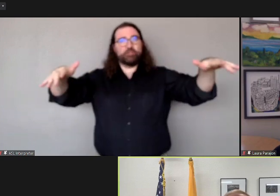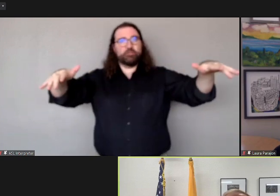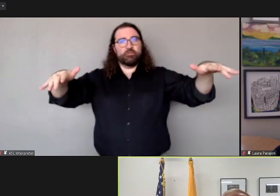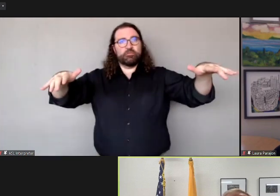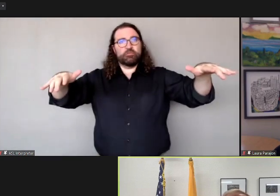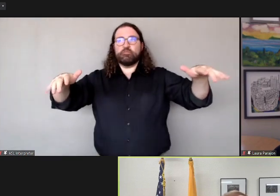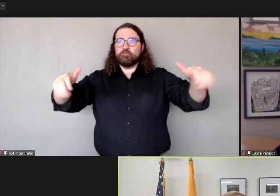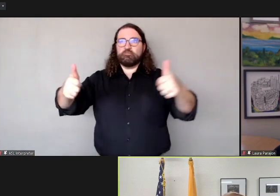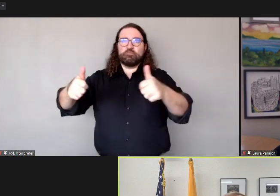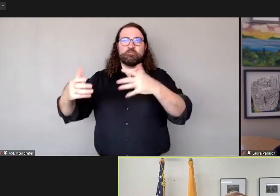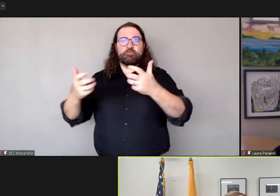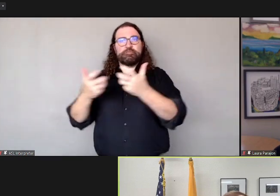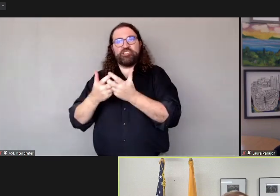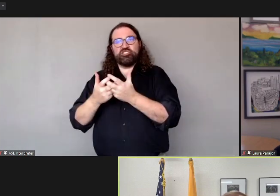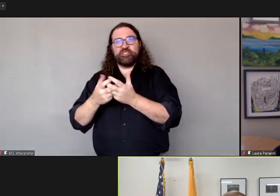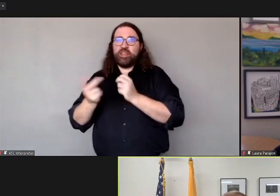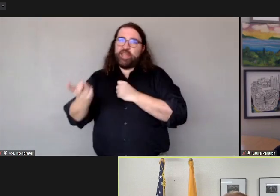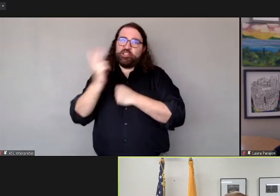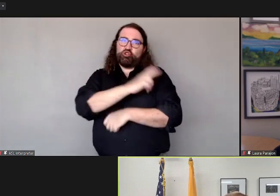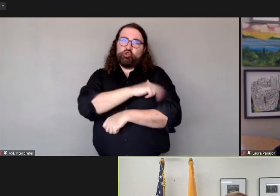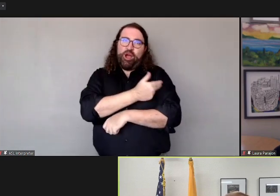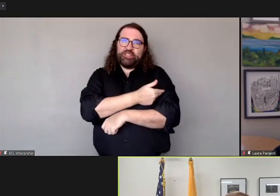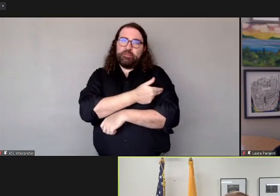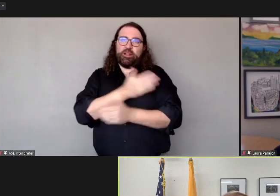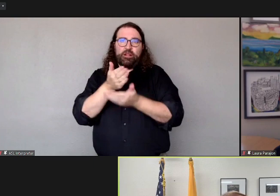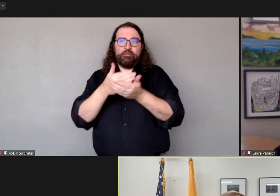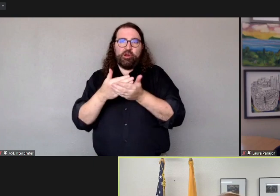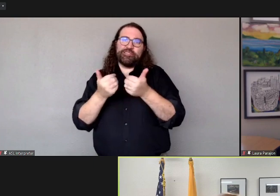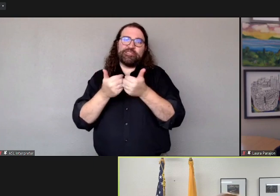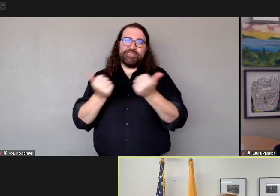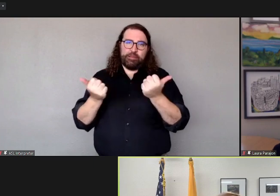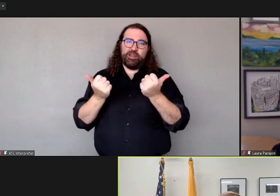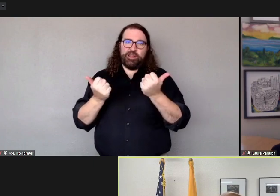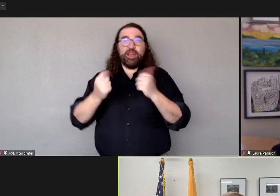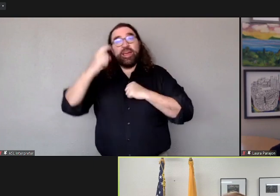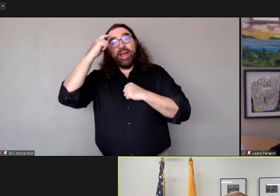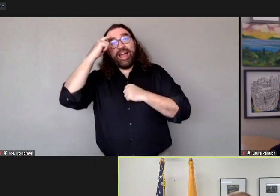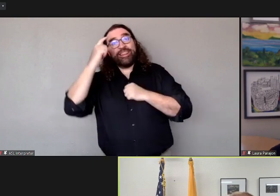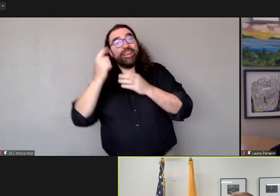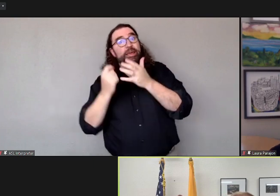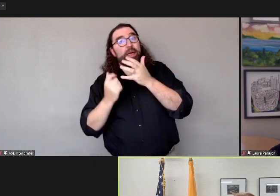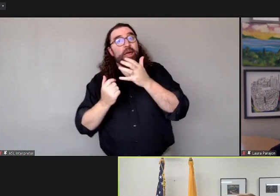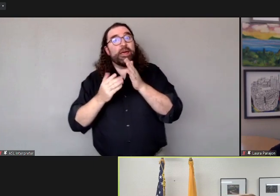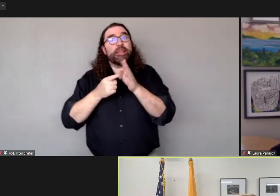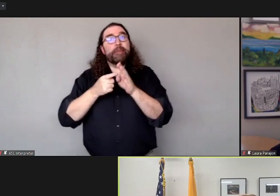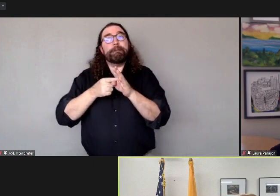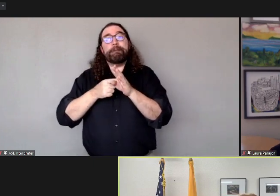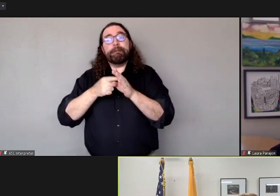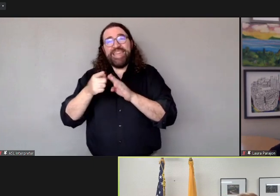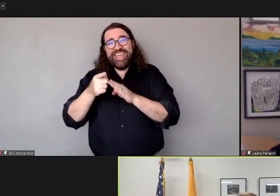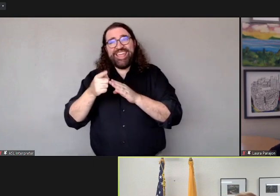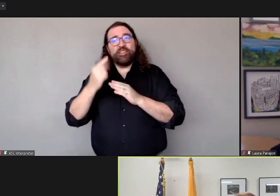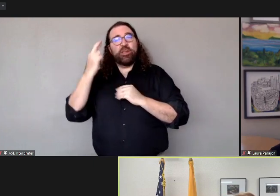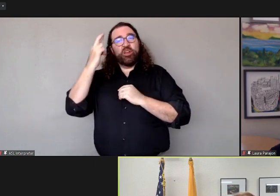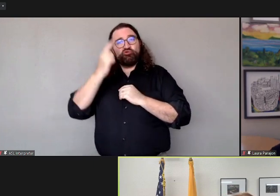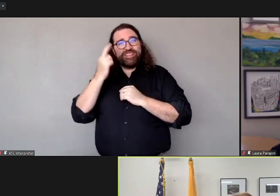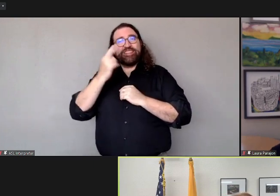and the two hospital components are separate. And I think the main reason why we're seeing a softening in the